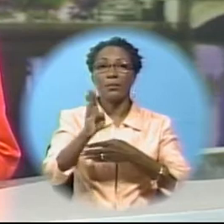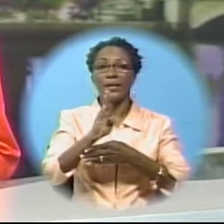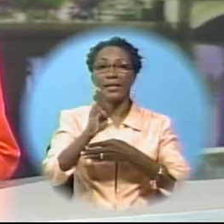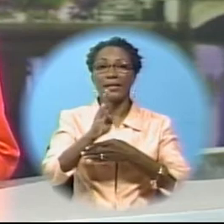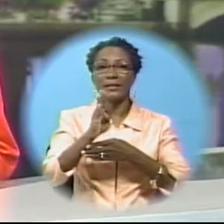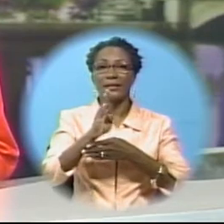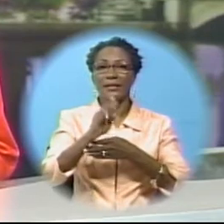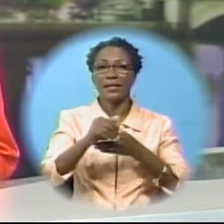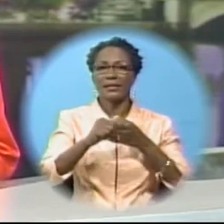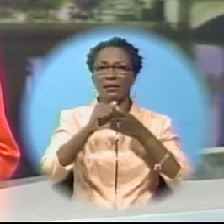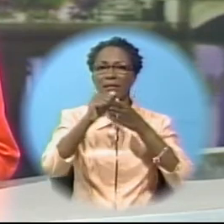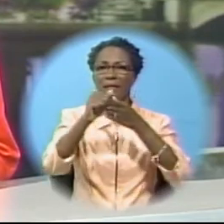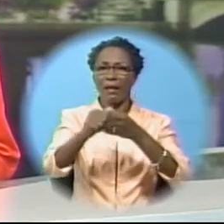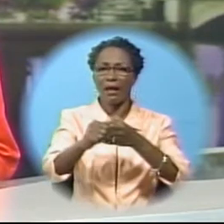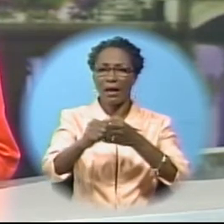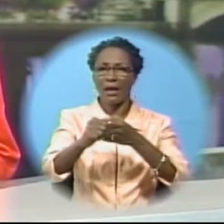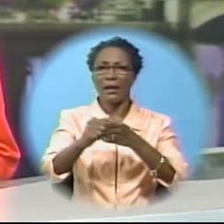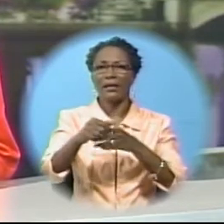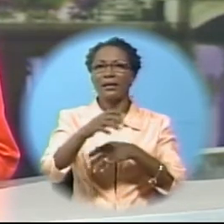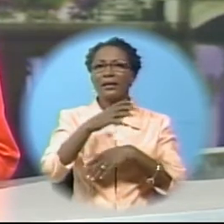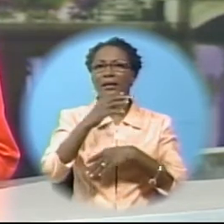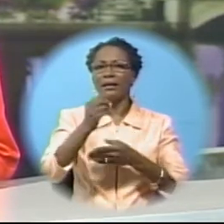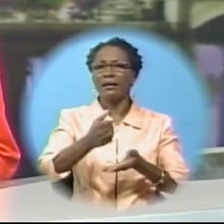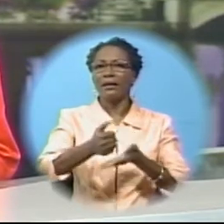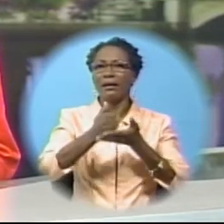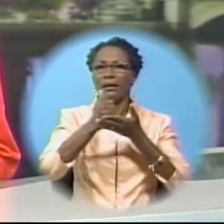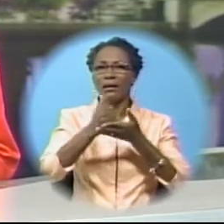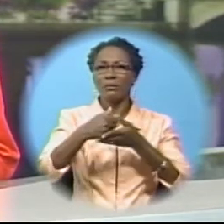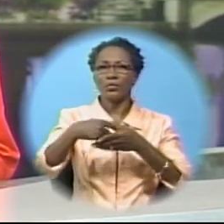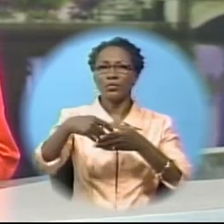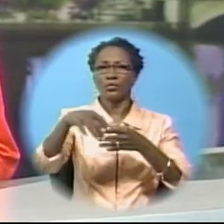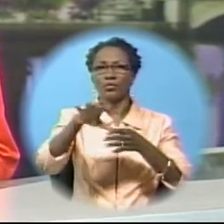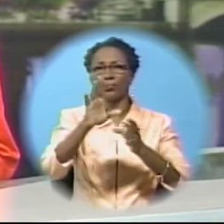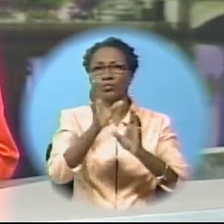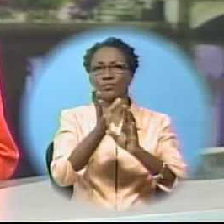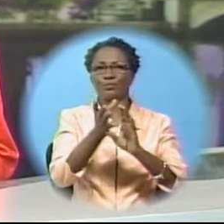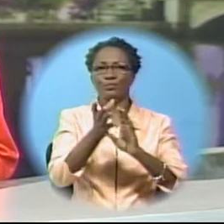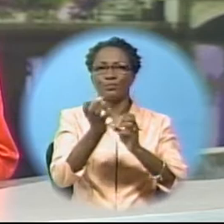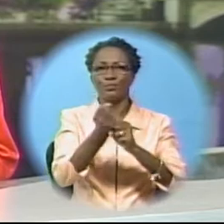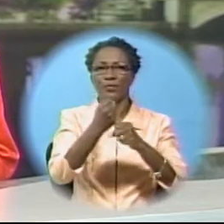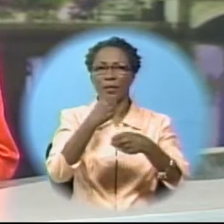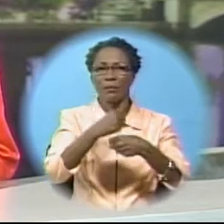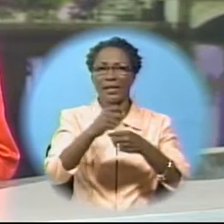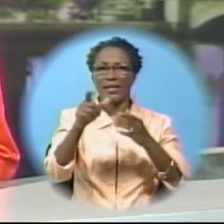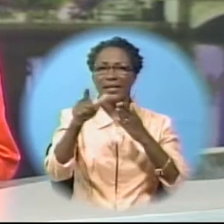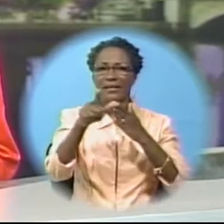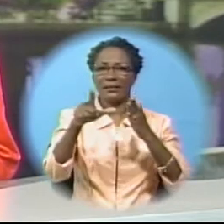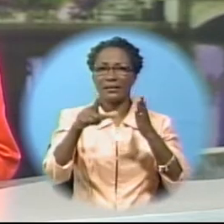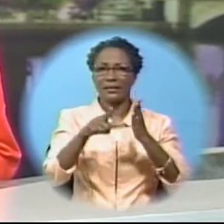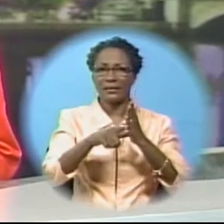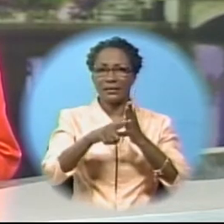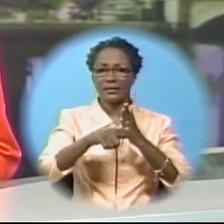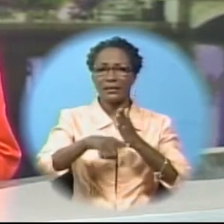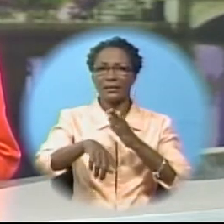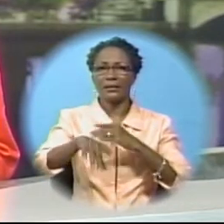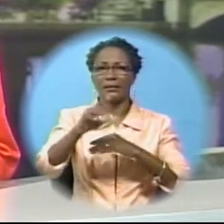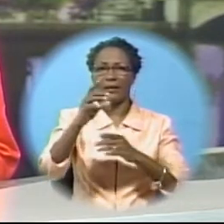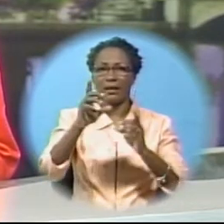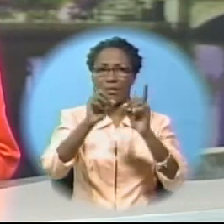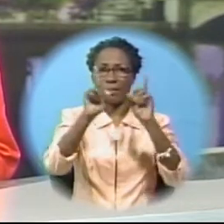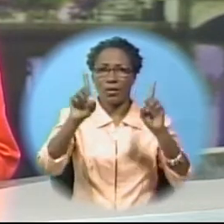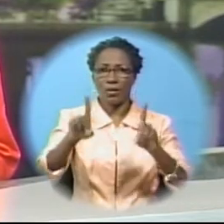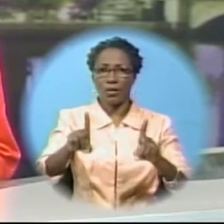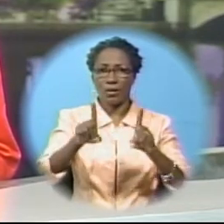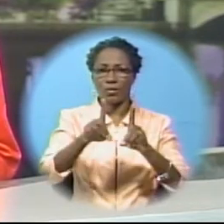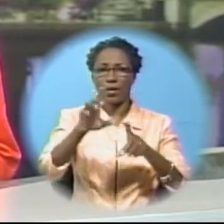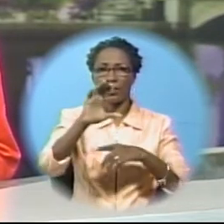the years in helping to craft the landmark and legally binding outcome document of the COP21. Prime Minister Stewart, who